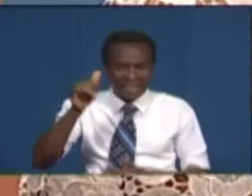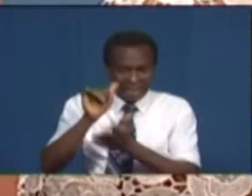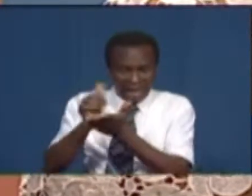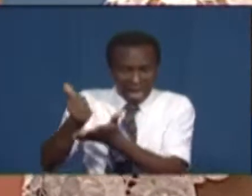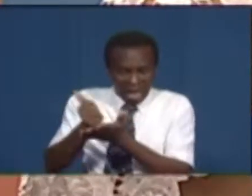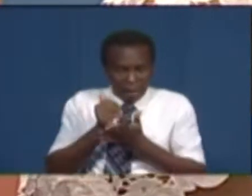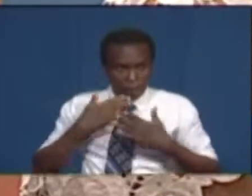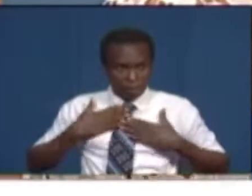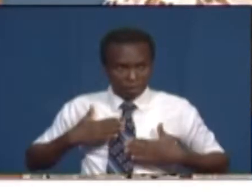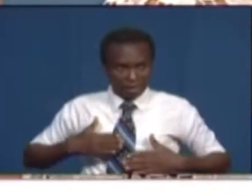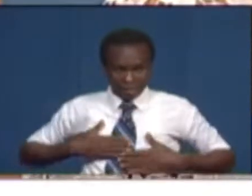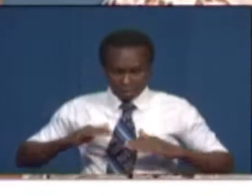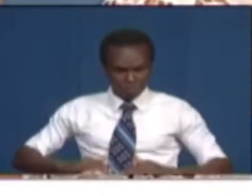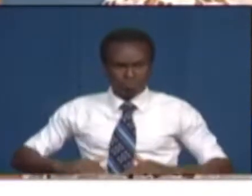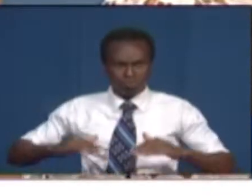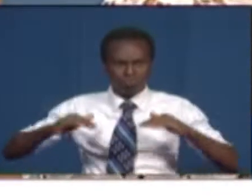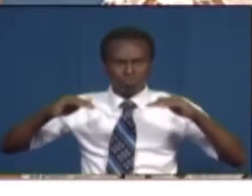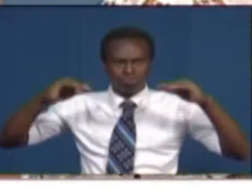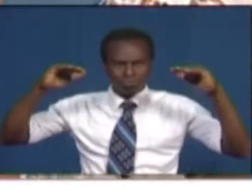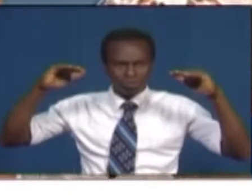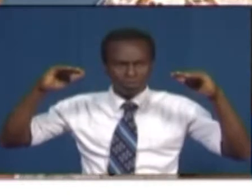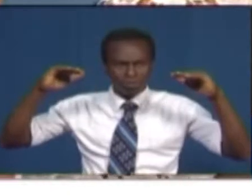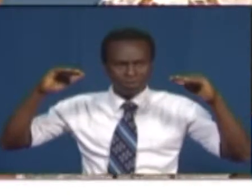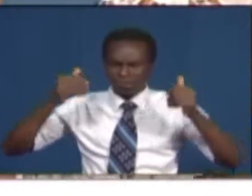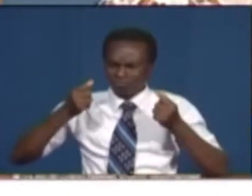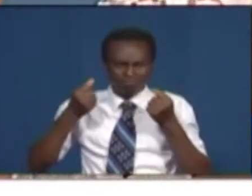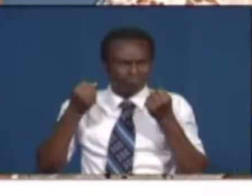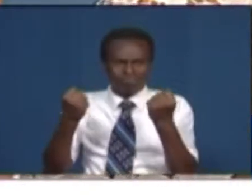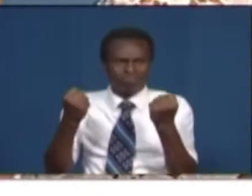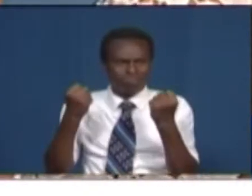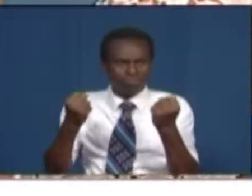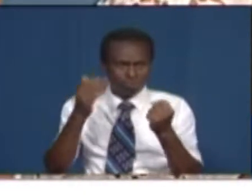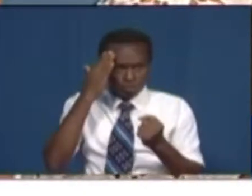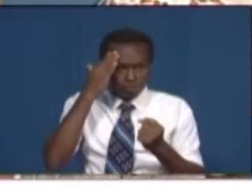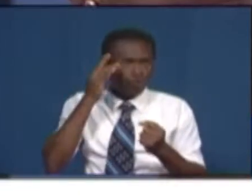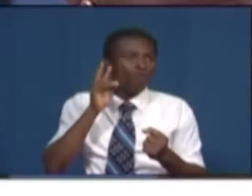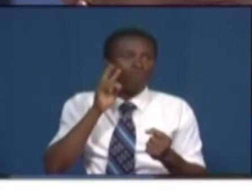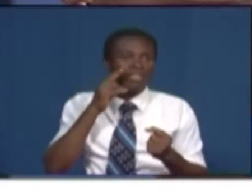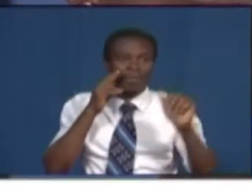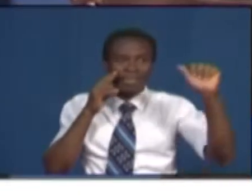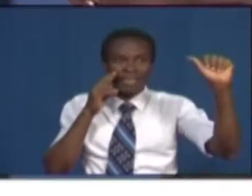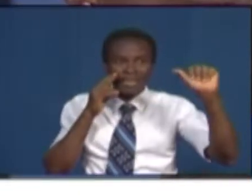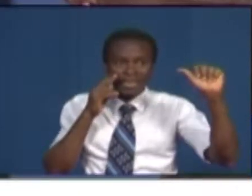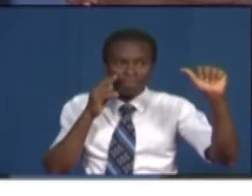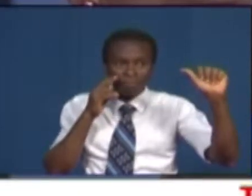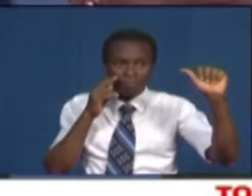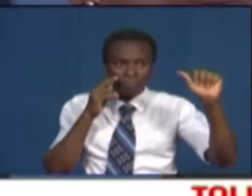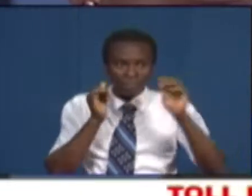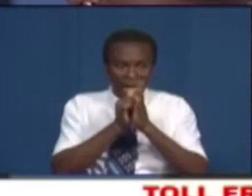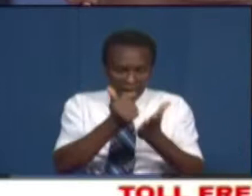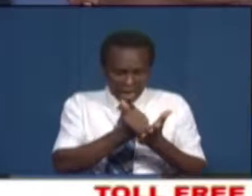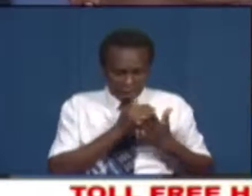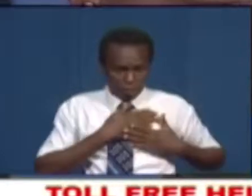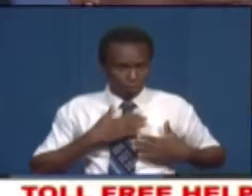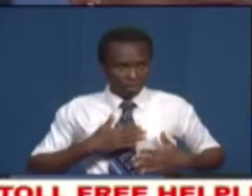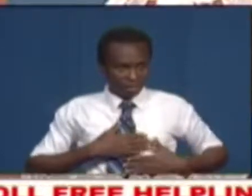that we're looking for, the body is looking for. You know what vitamin A does? You see, so that deficiency is mostly